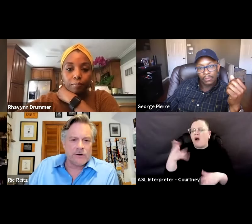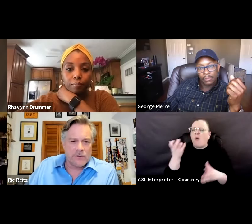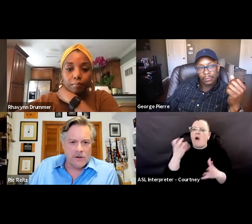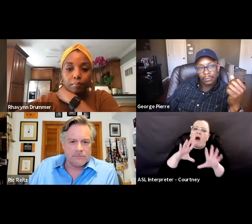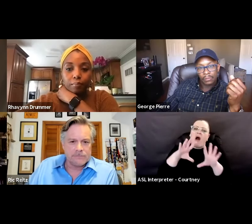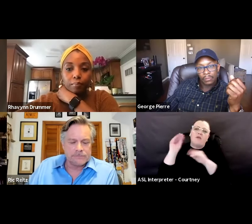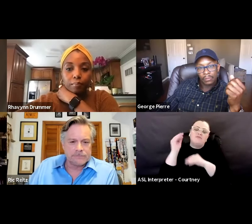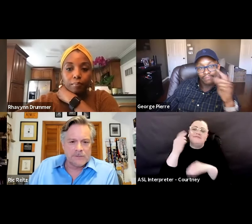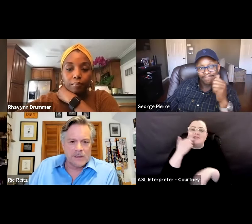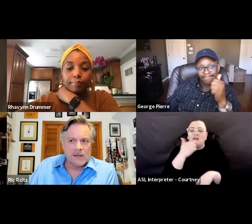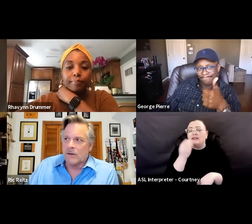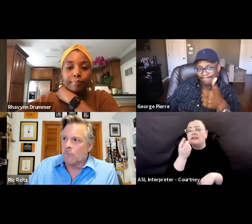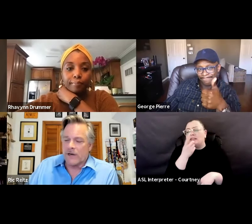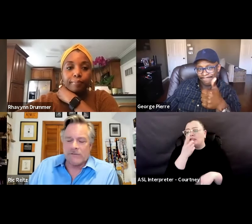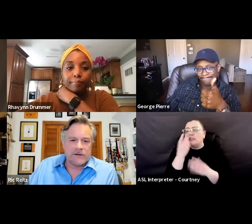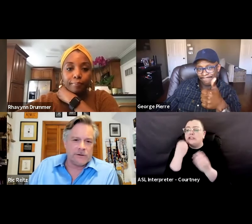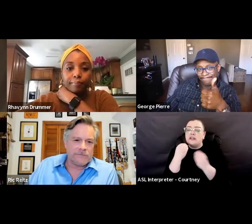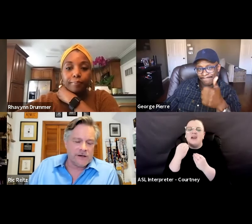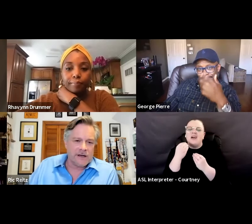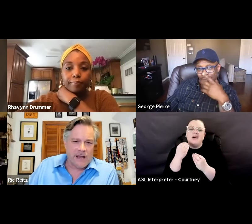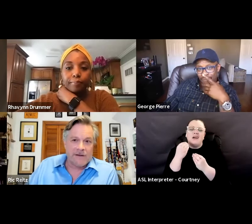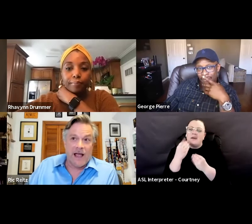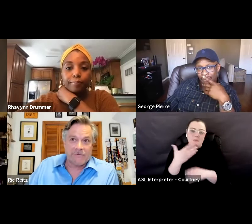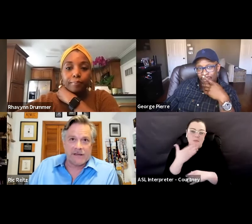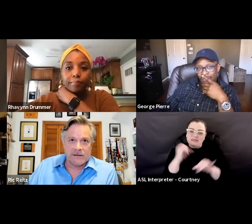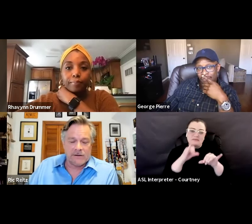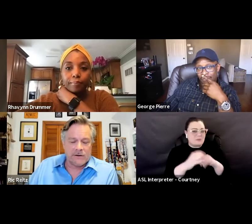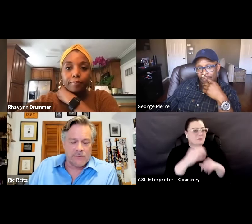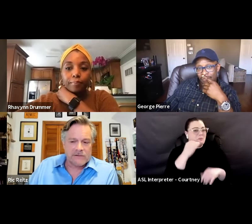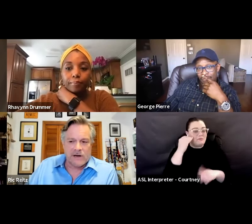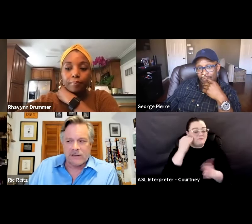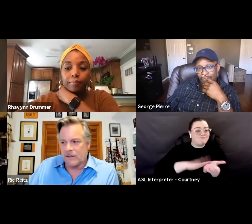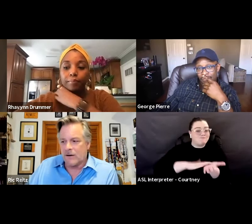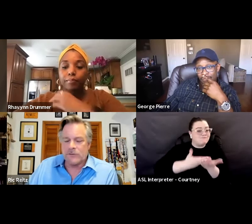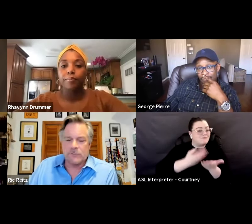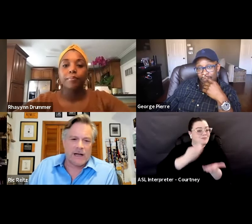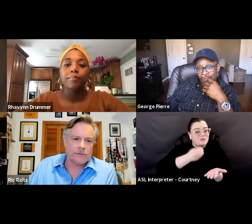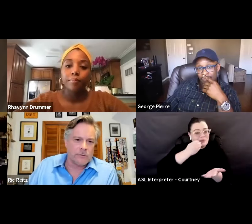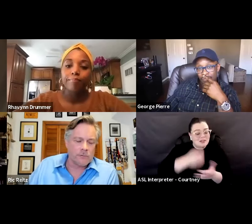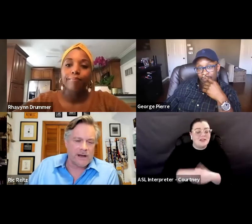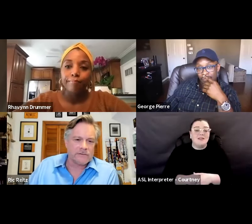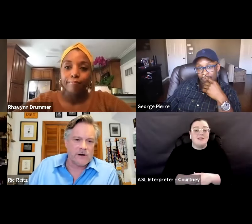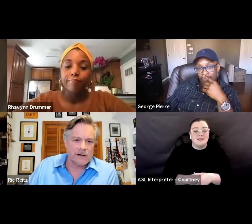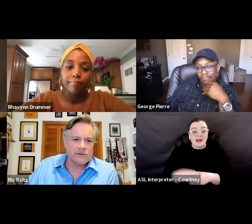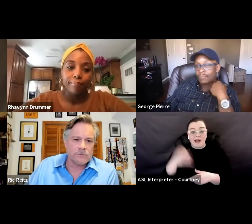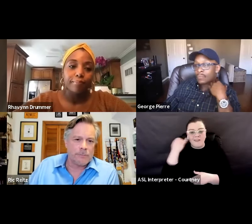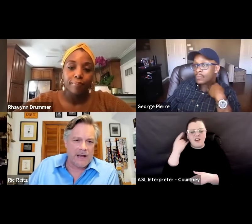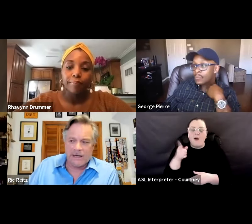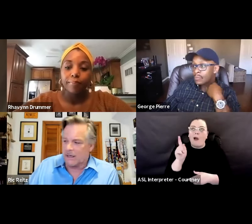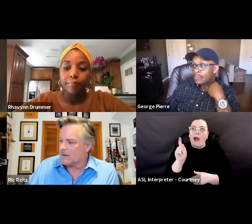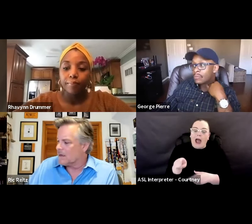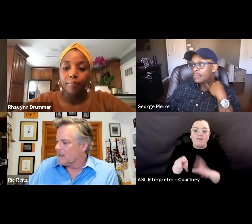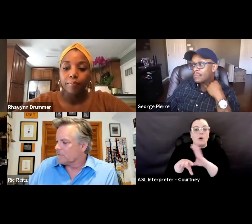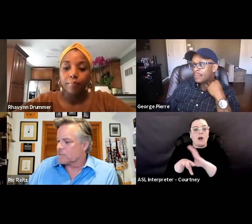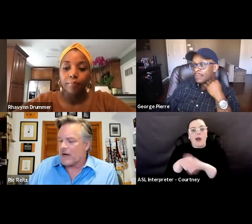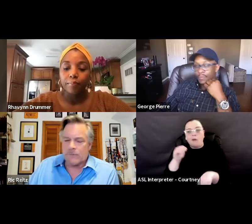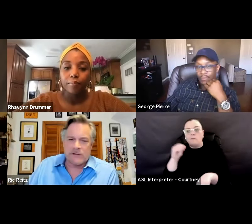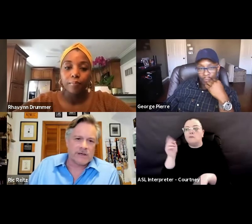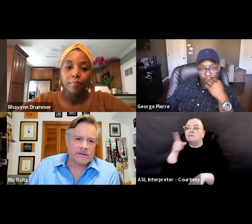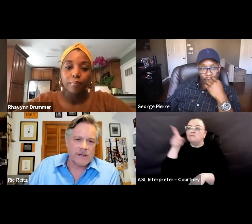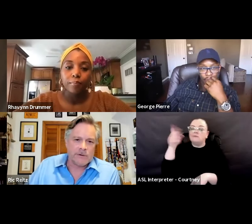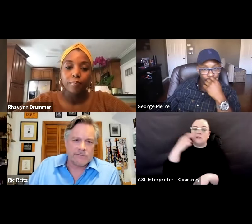have dinner at home. Whatever you do, if you have to eat dinner in a restaurant, go to an outdoor restaurant, go to a patio.